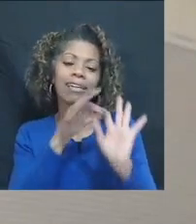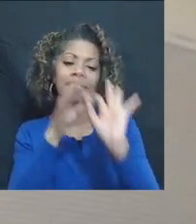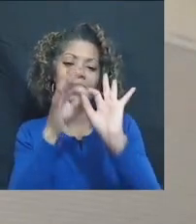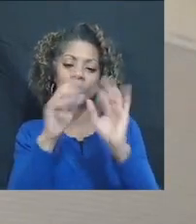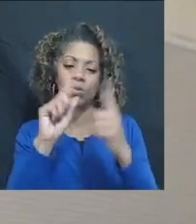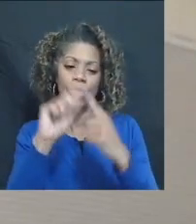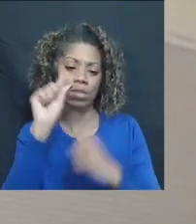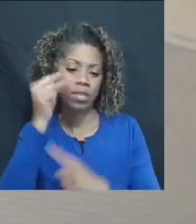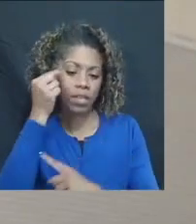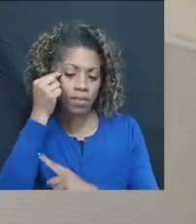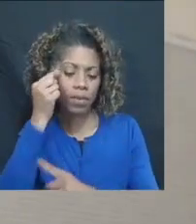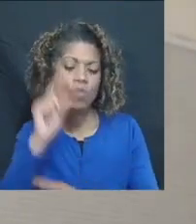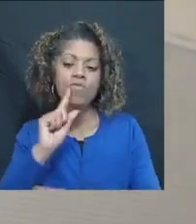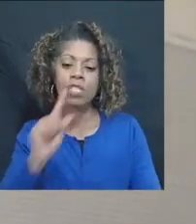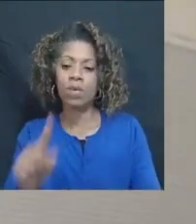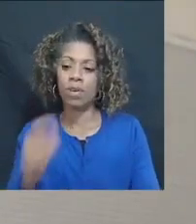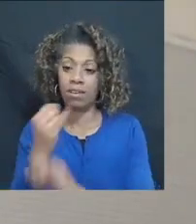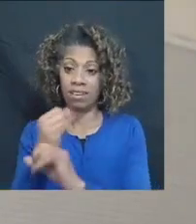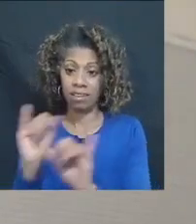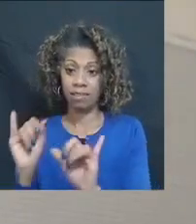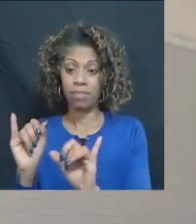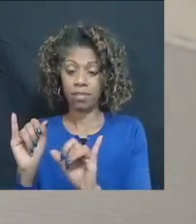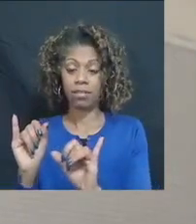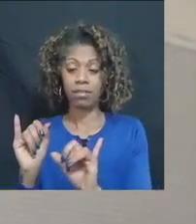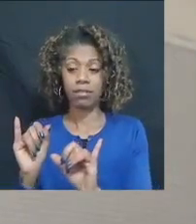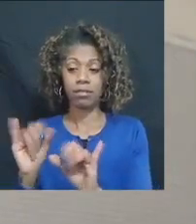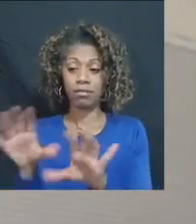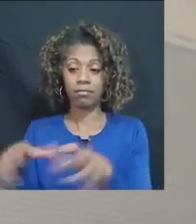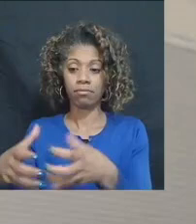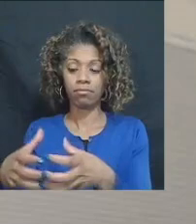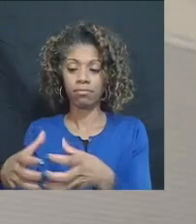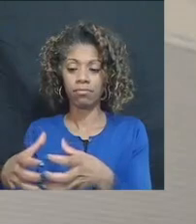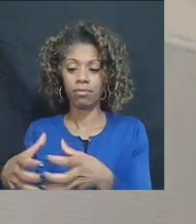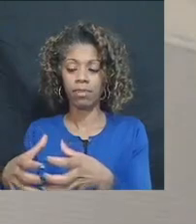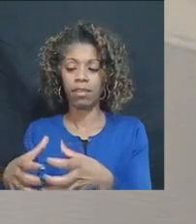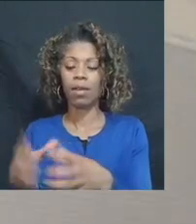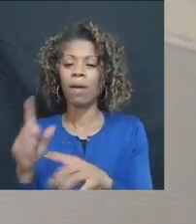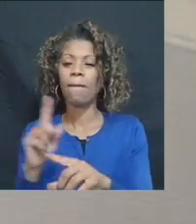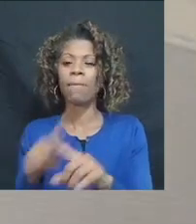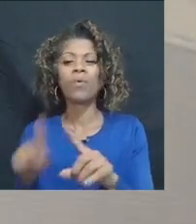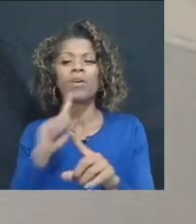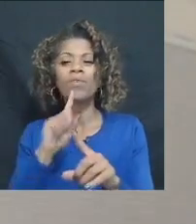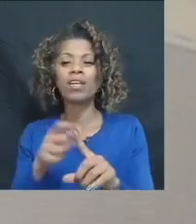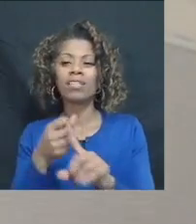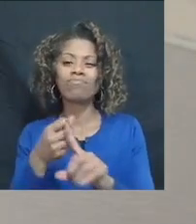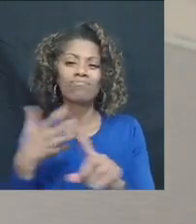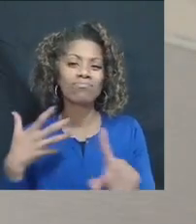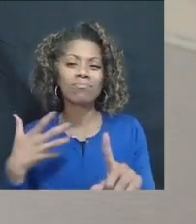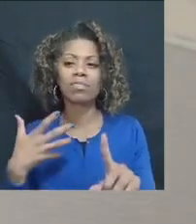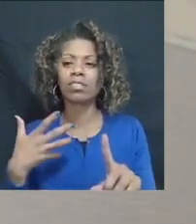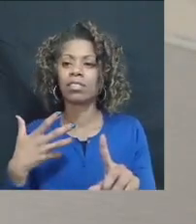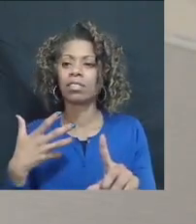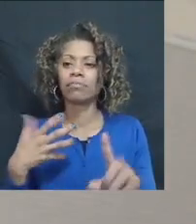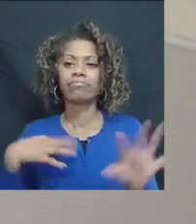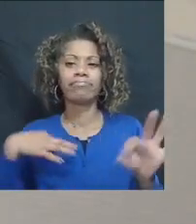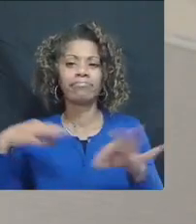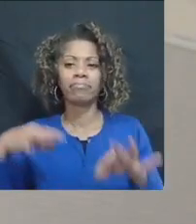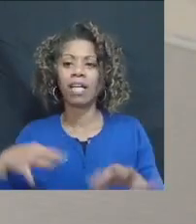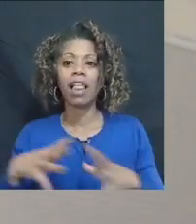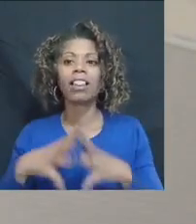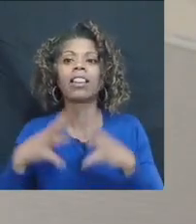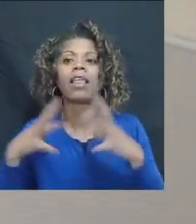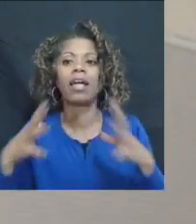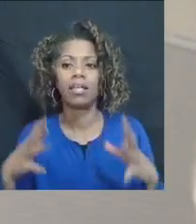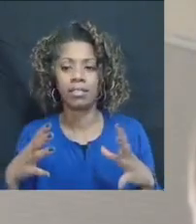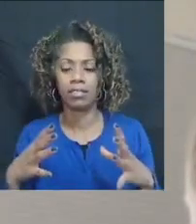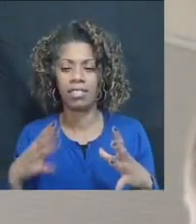more raise the resources to do that, but we do much more than that. So Judy, I'm going to kick it to you. You're heading